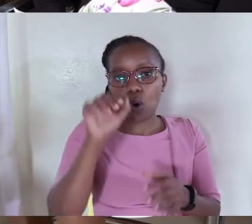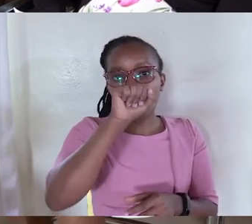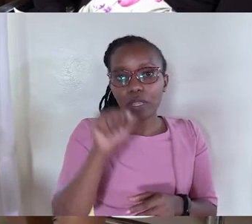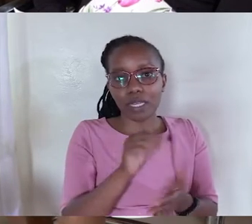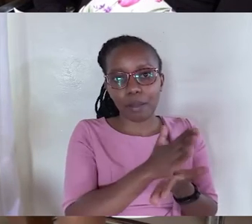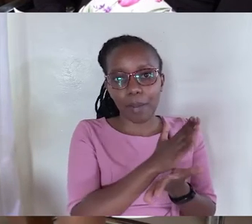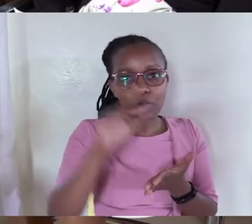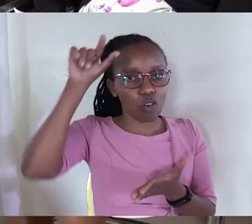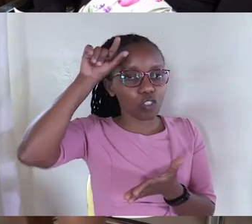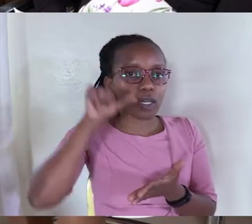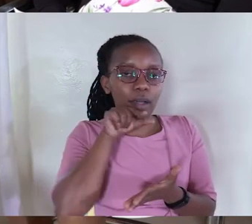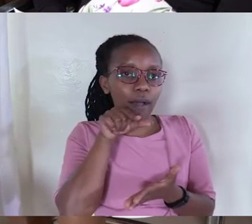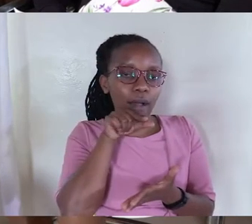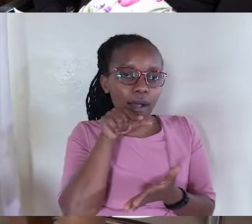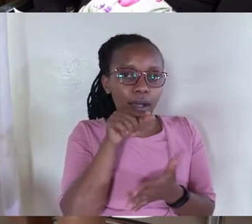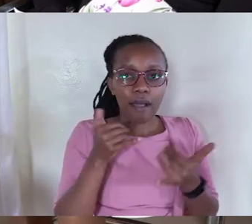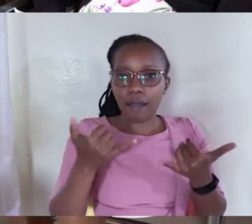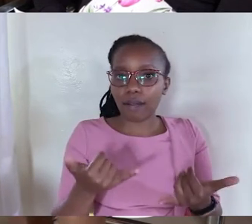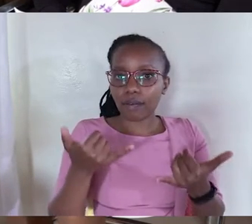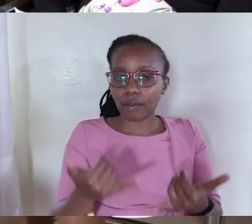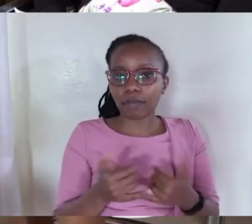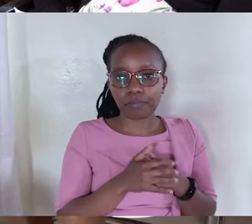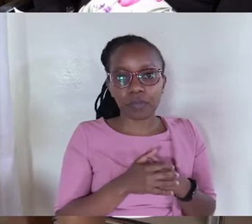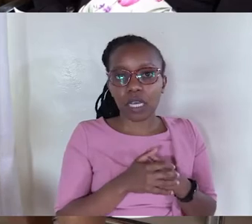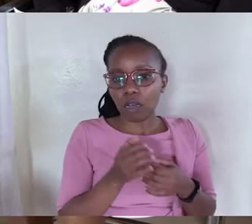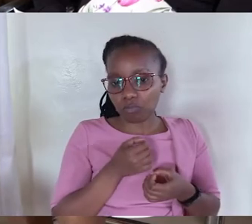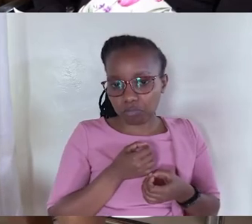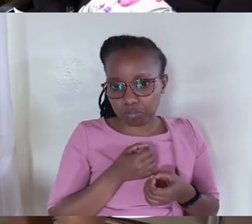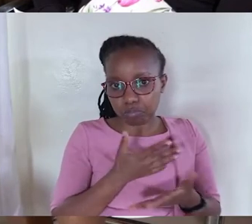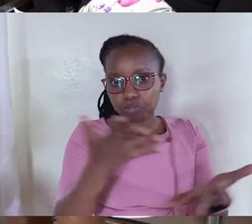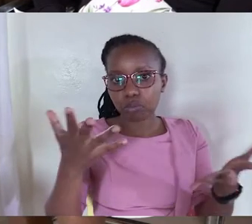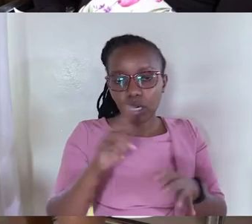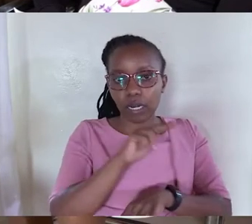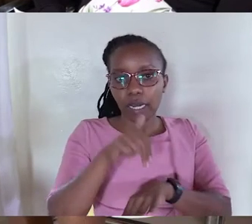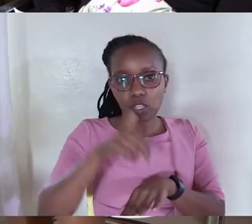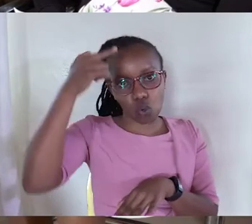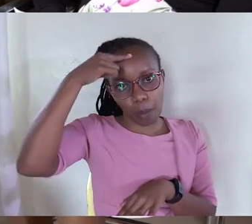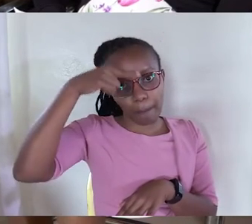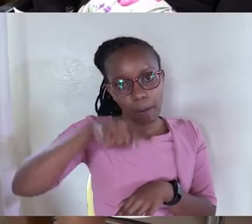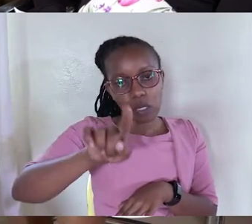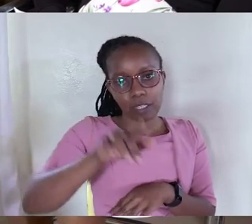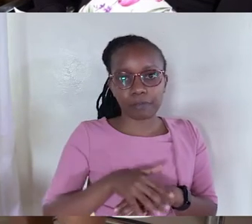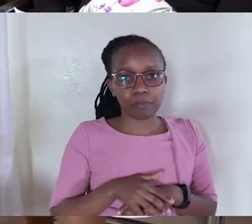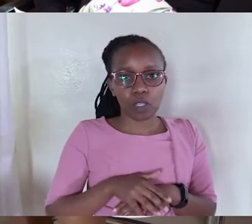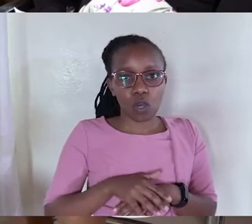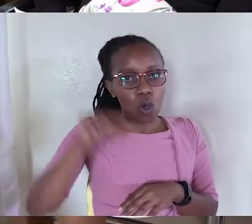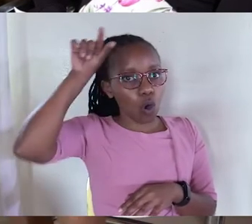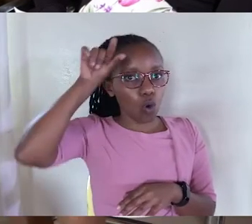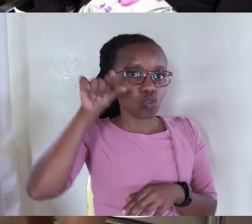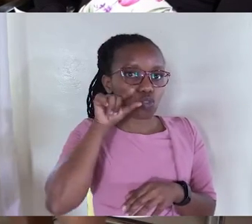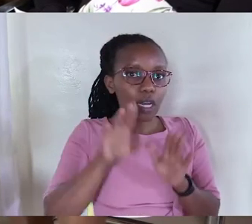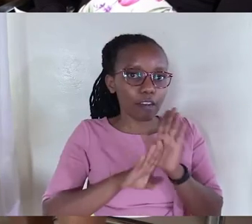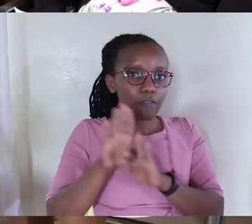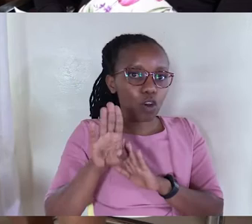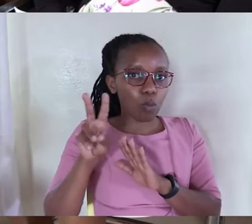of Gender, is actually currently disseminating the national policy on gender development